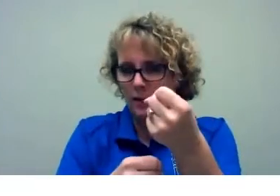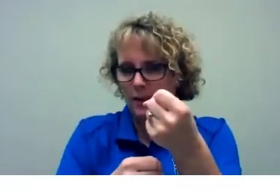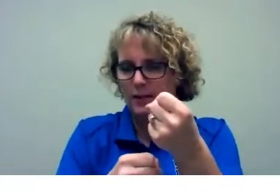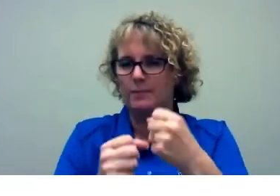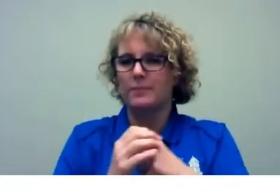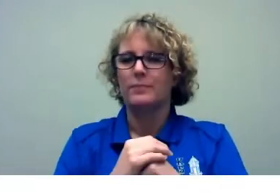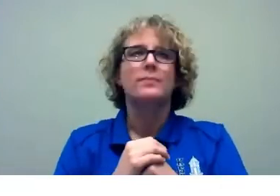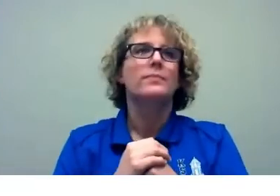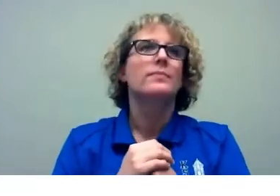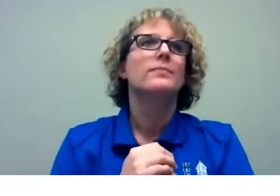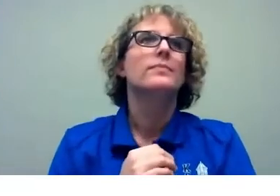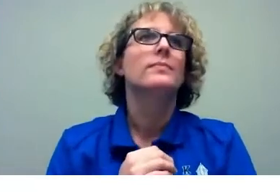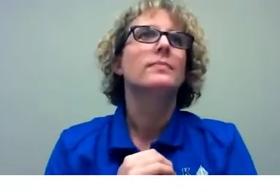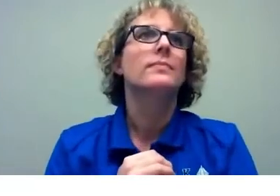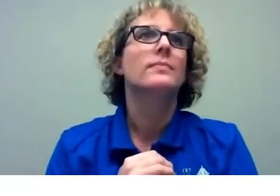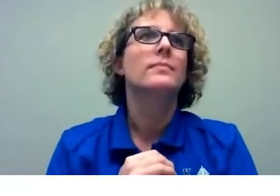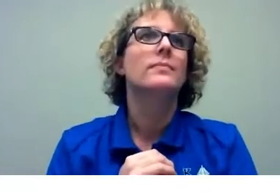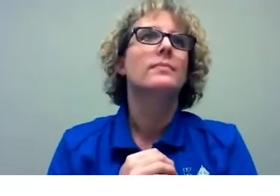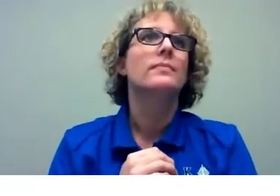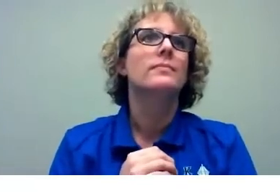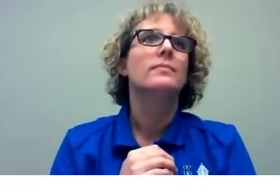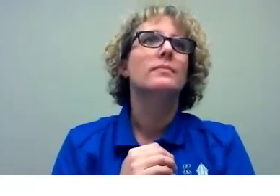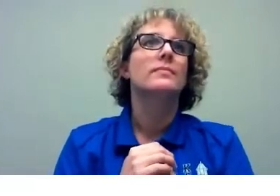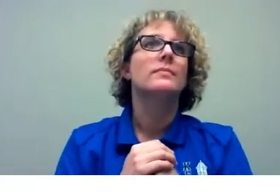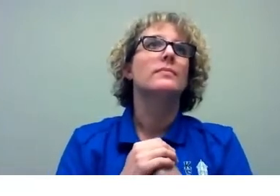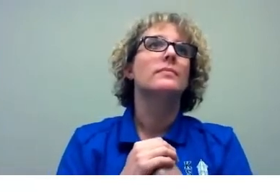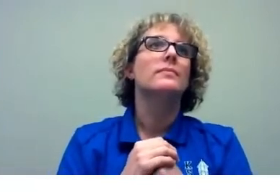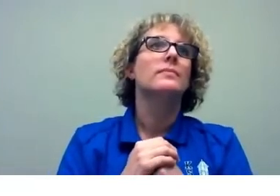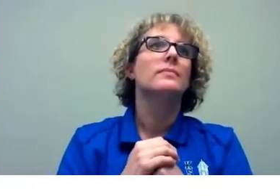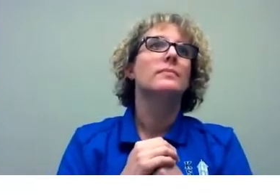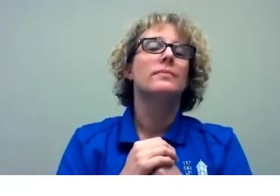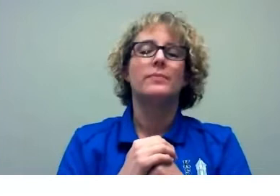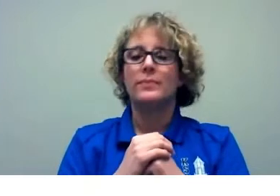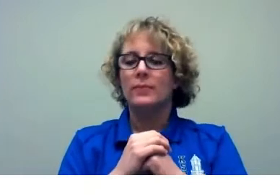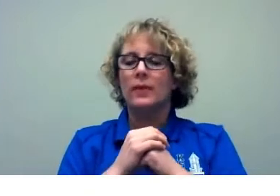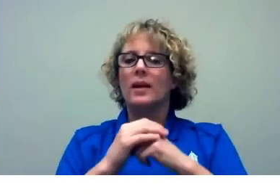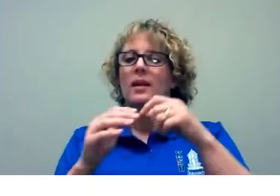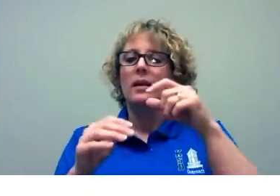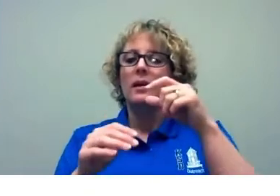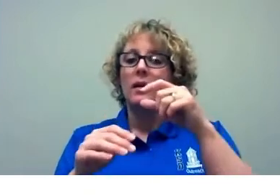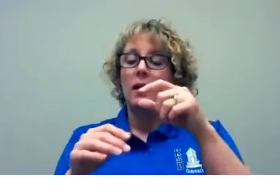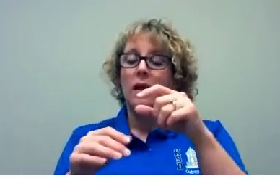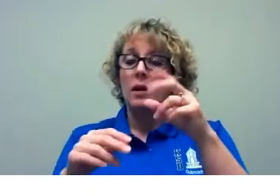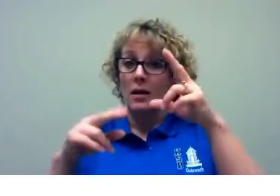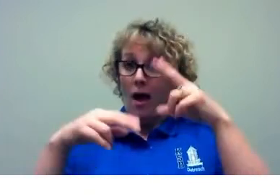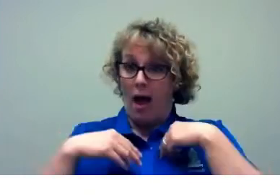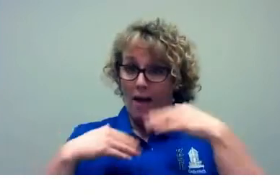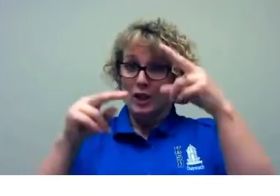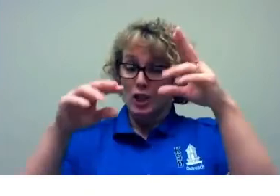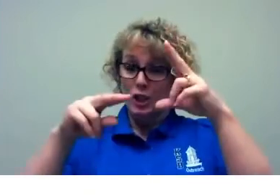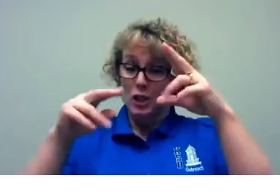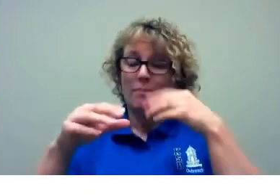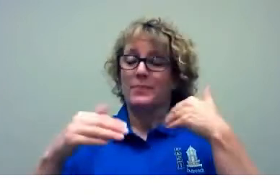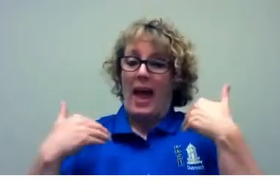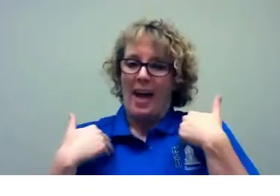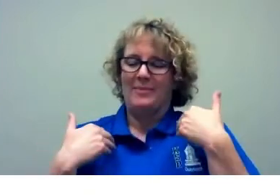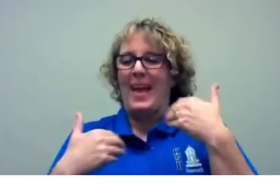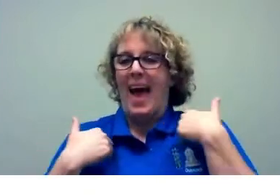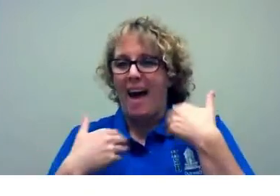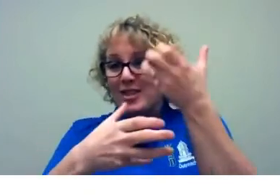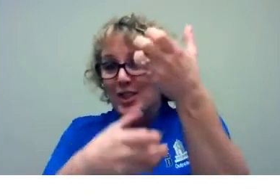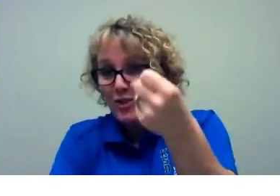just requires patience. And while talking to them, your peers will eventually become comfortable and they will build trust with you.